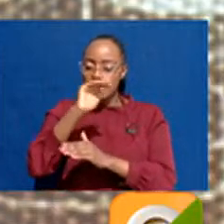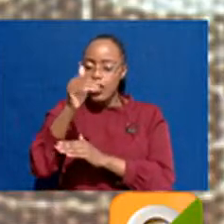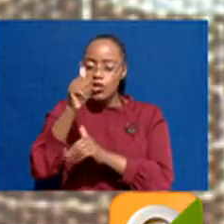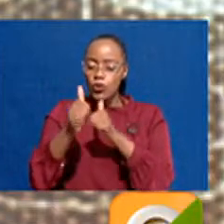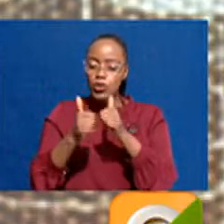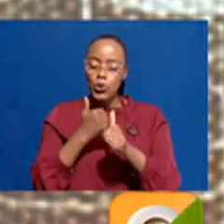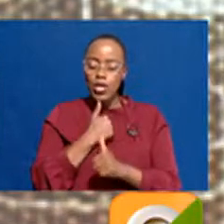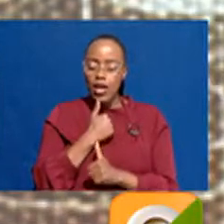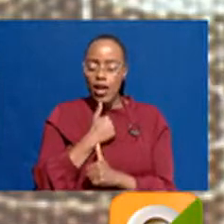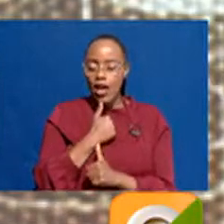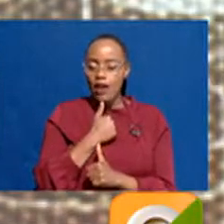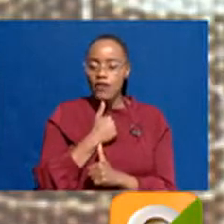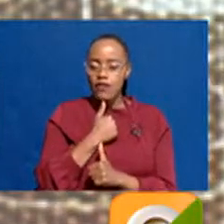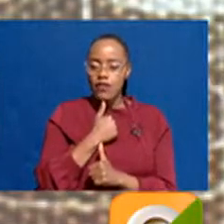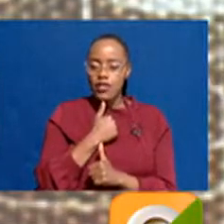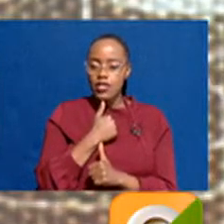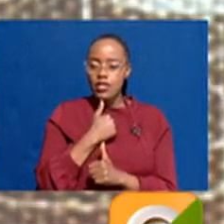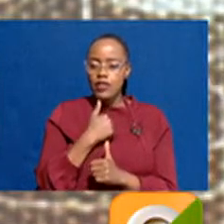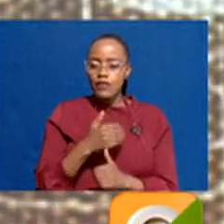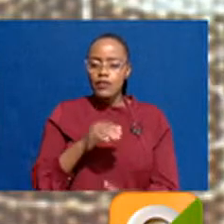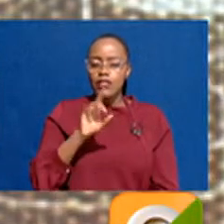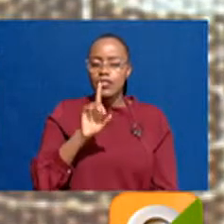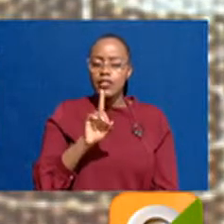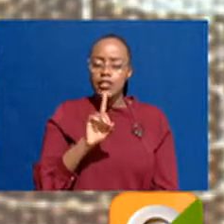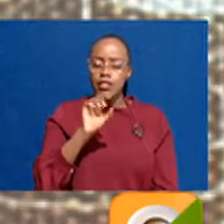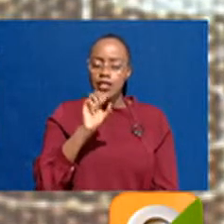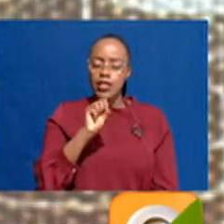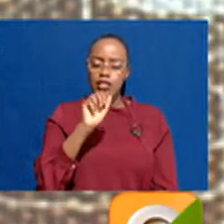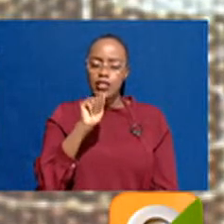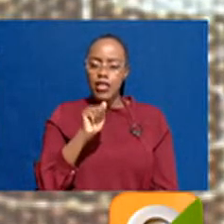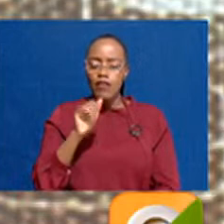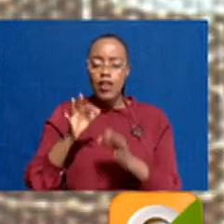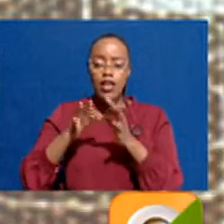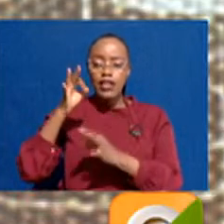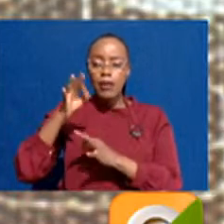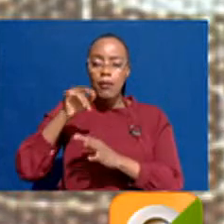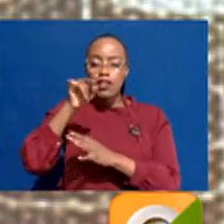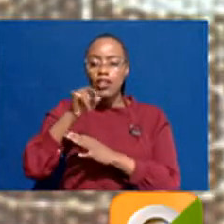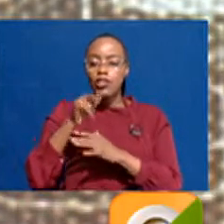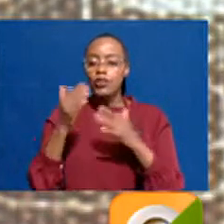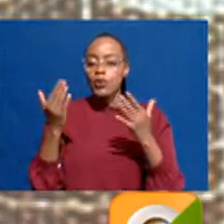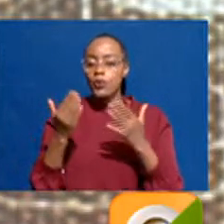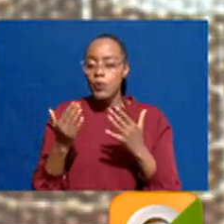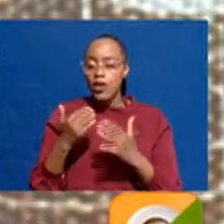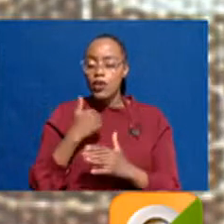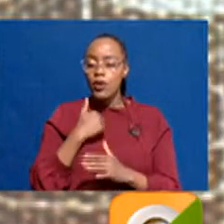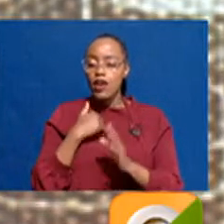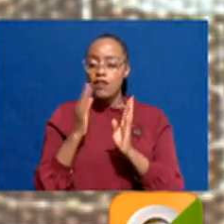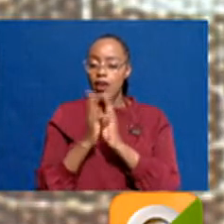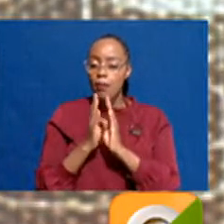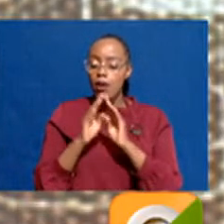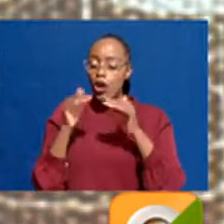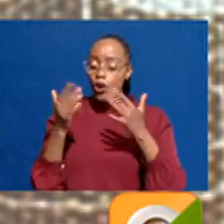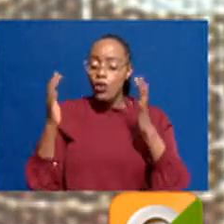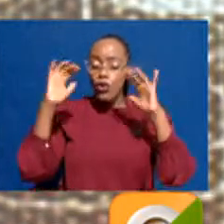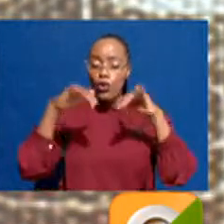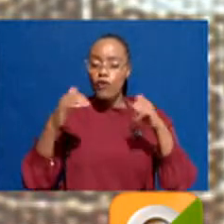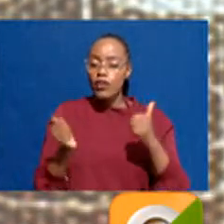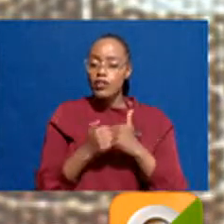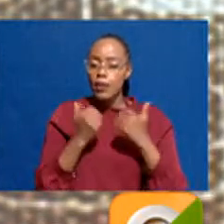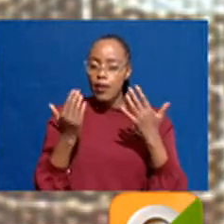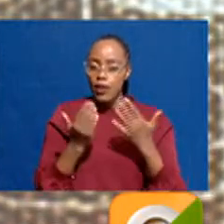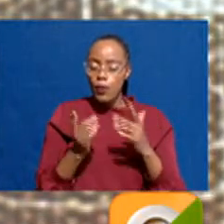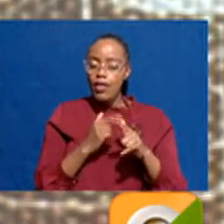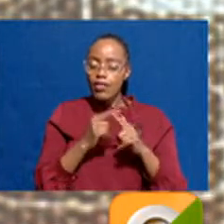with a DSA depending on where you're holding your meeting or your conference. Mm-hmm. And